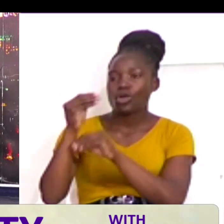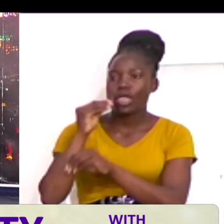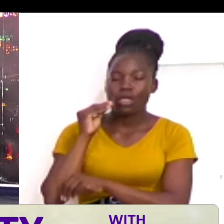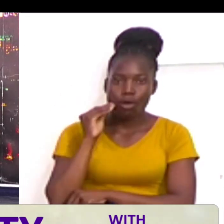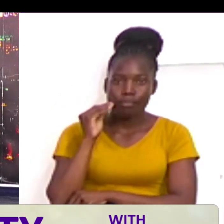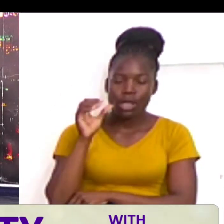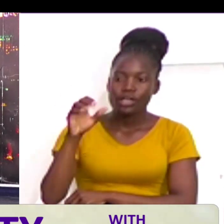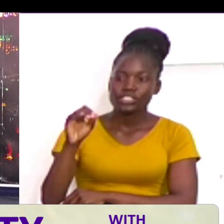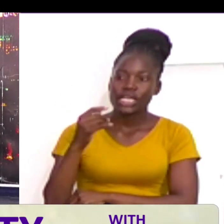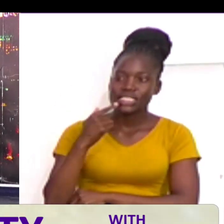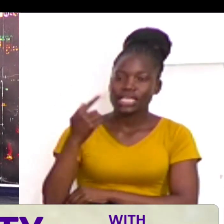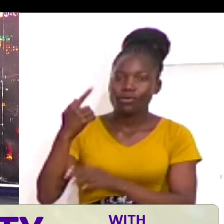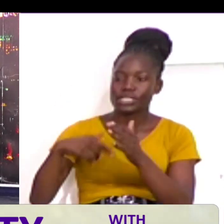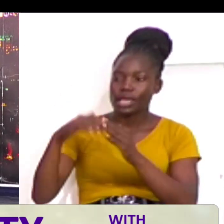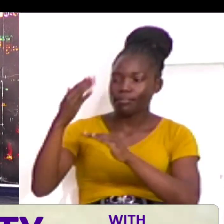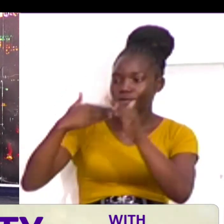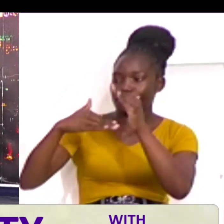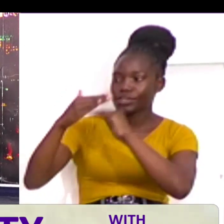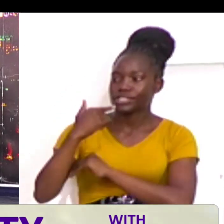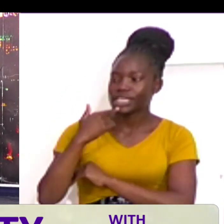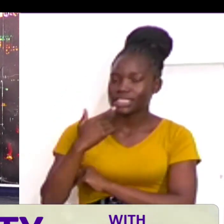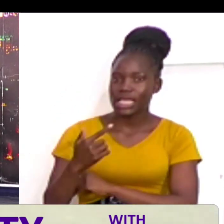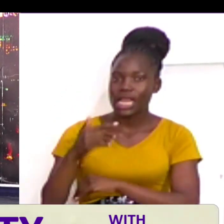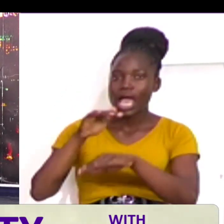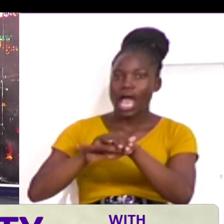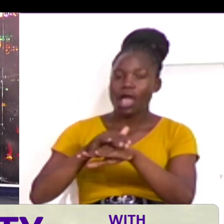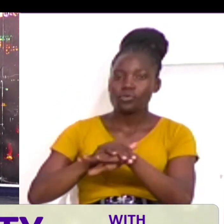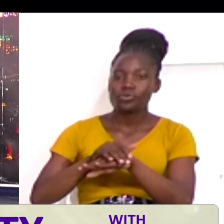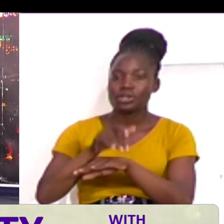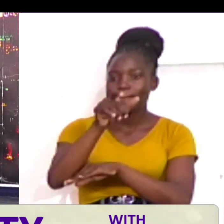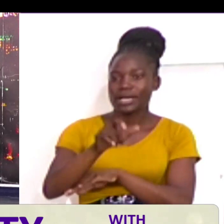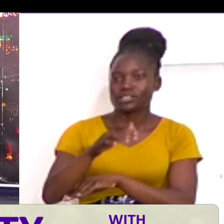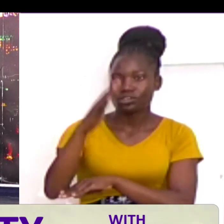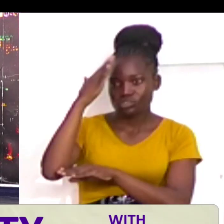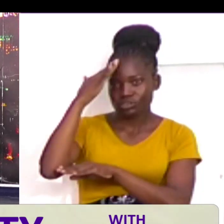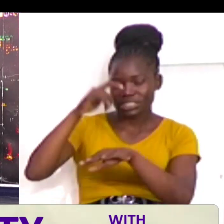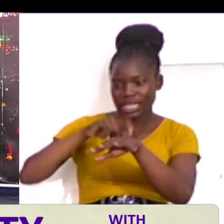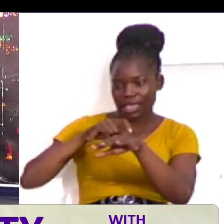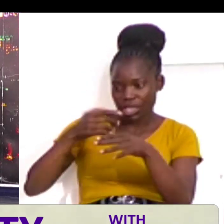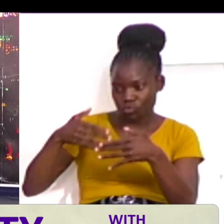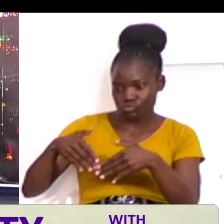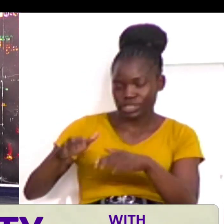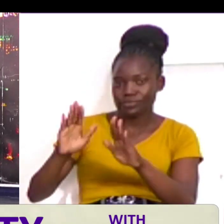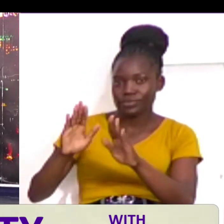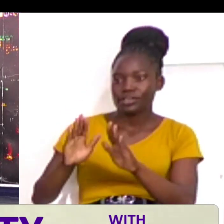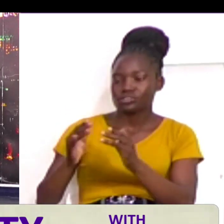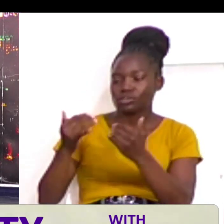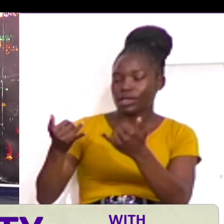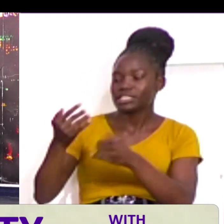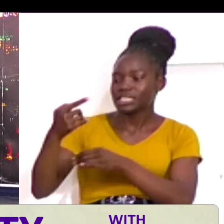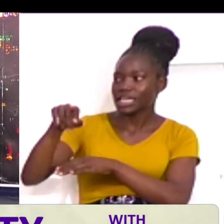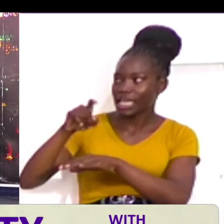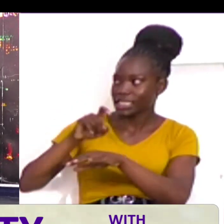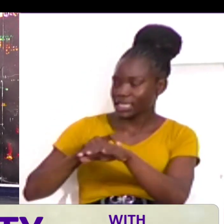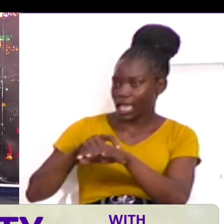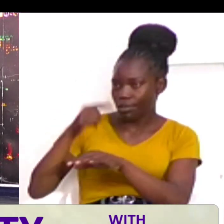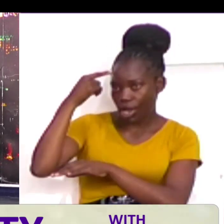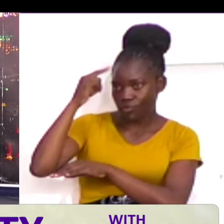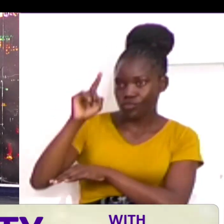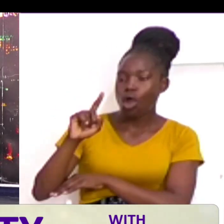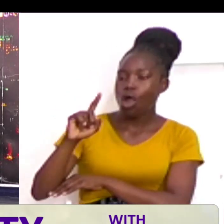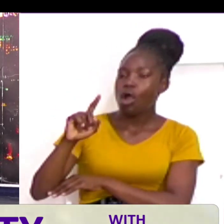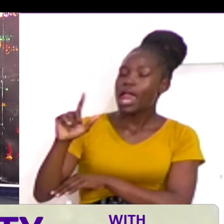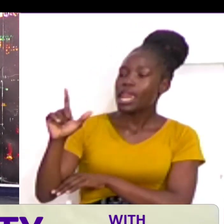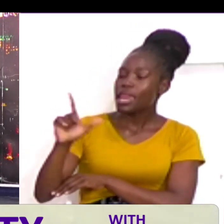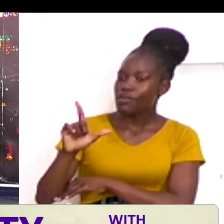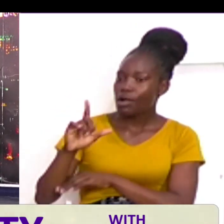course, the professionals say it. A good dancer knows when to leave the stage. Gentlemen, this is the perfect time for Jurgen